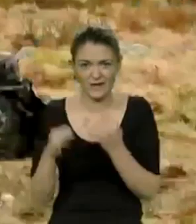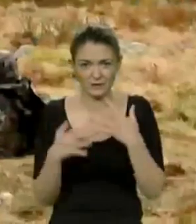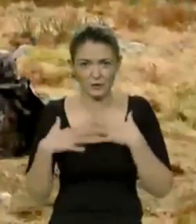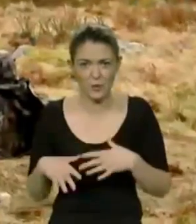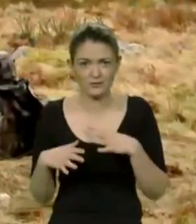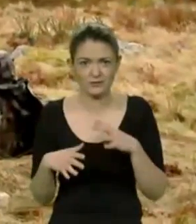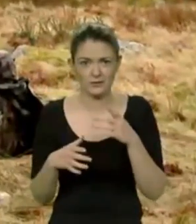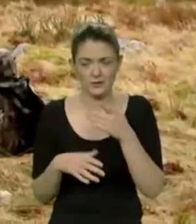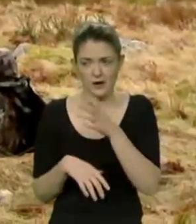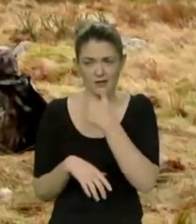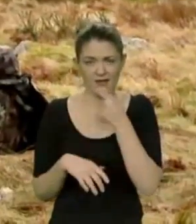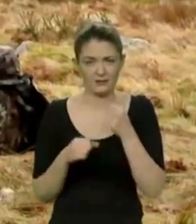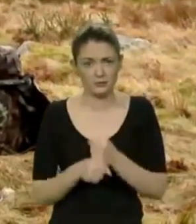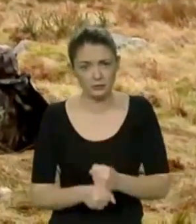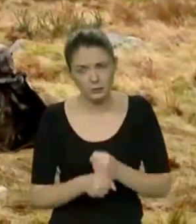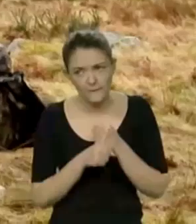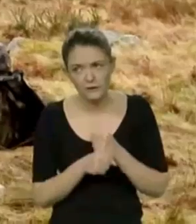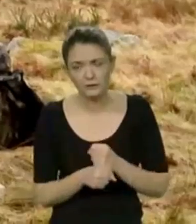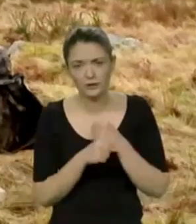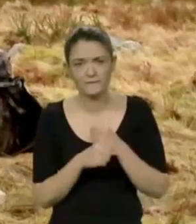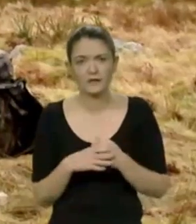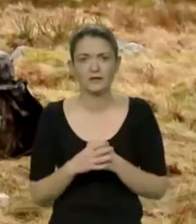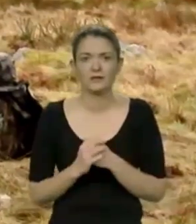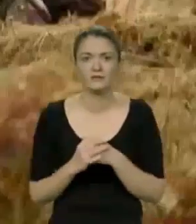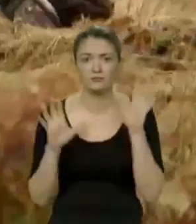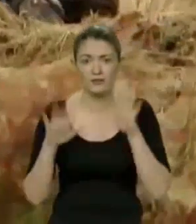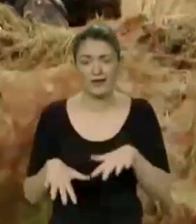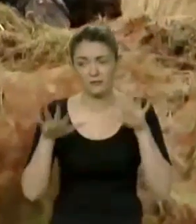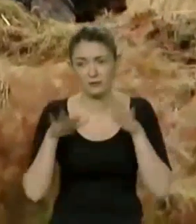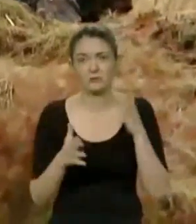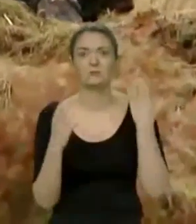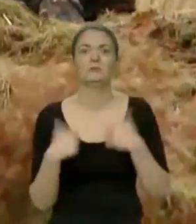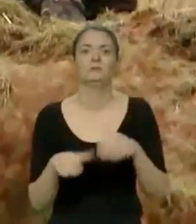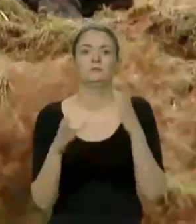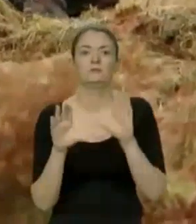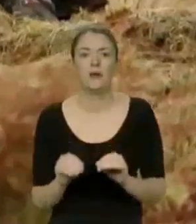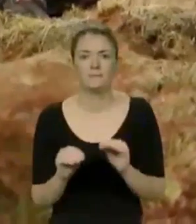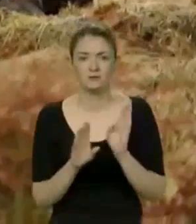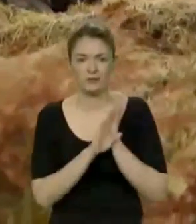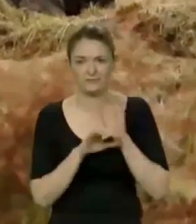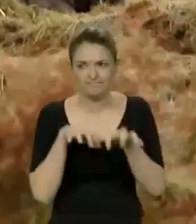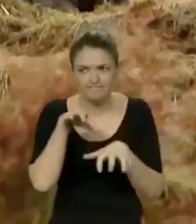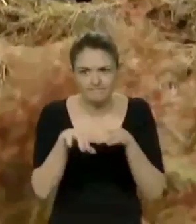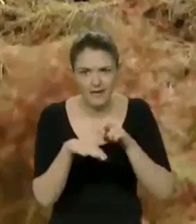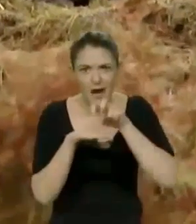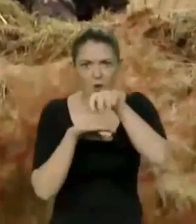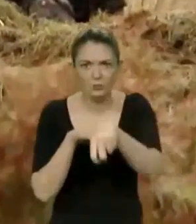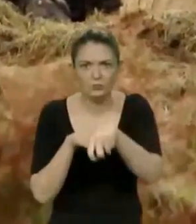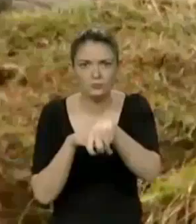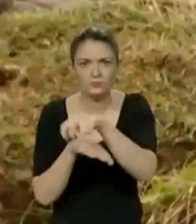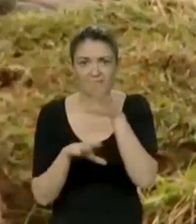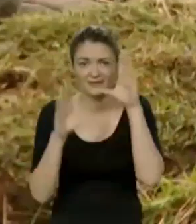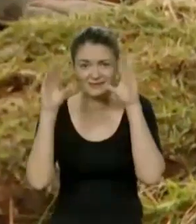it, like. The rain has finally stopped. The recruits crawl out of their trenches. Sleep doesn't come easily in a